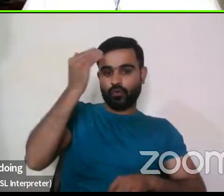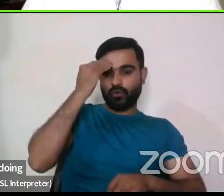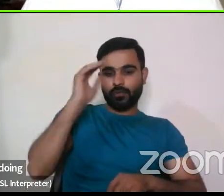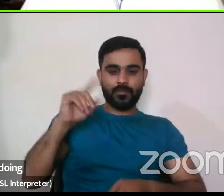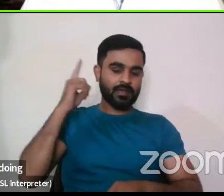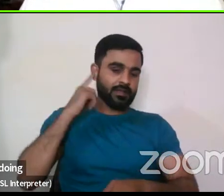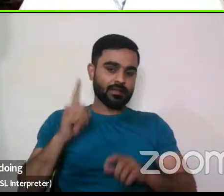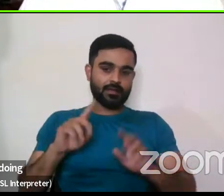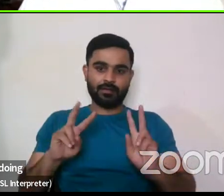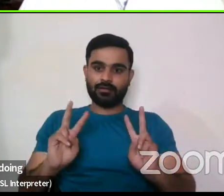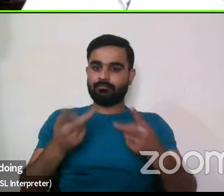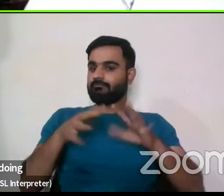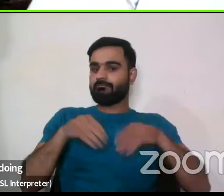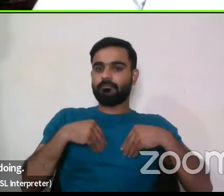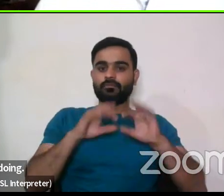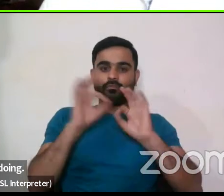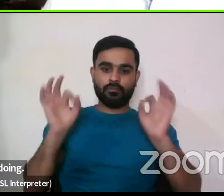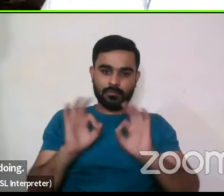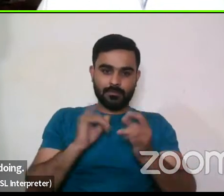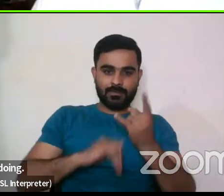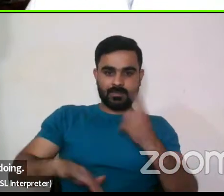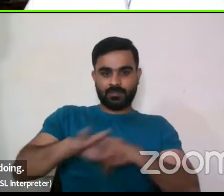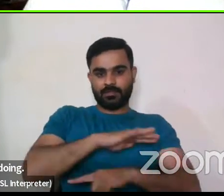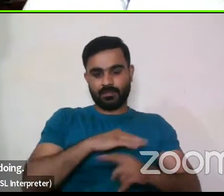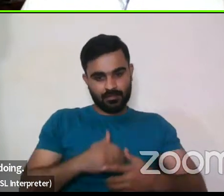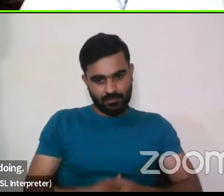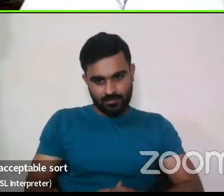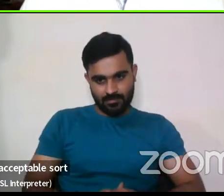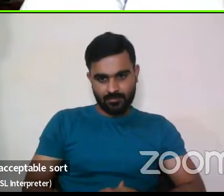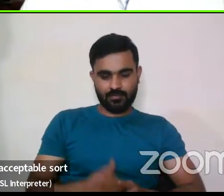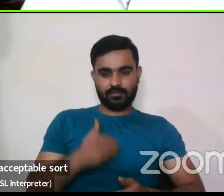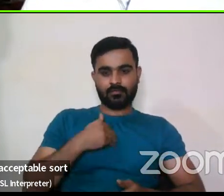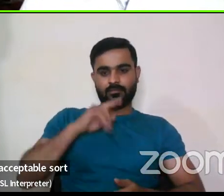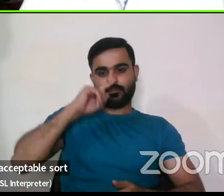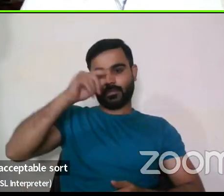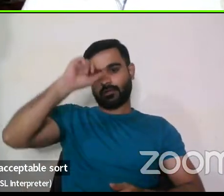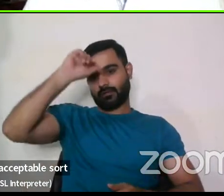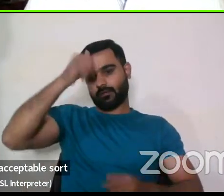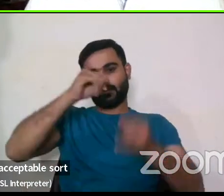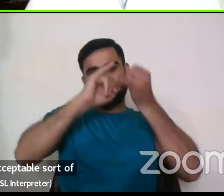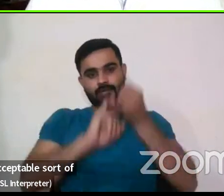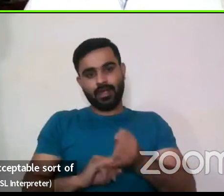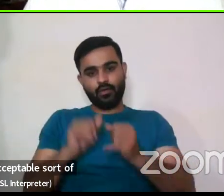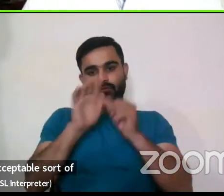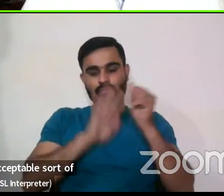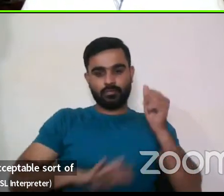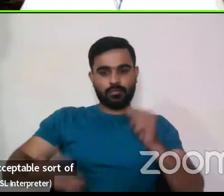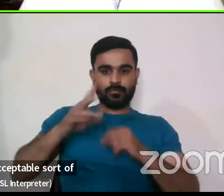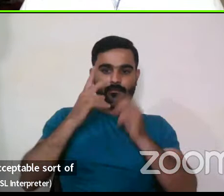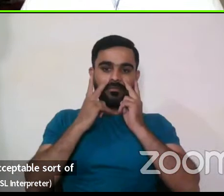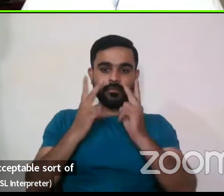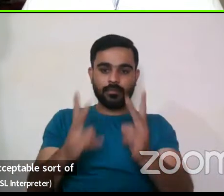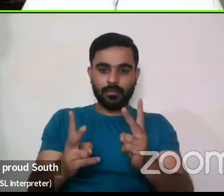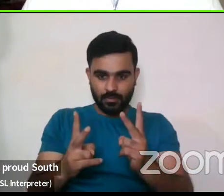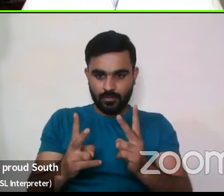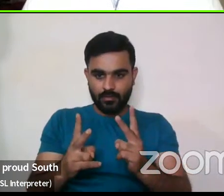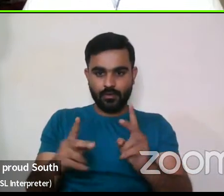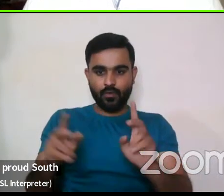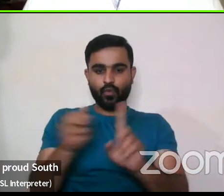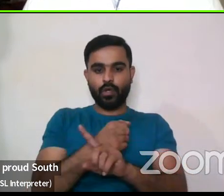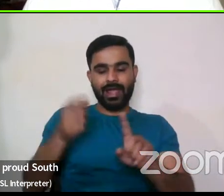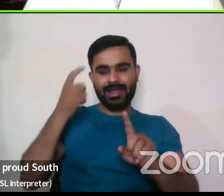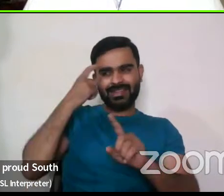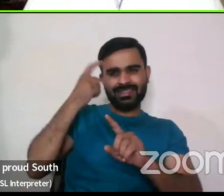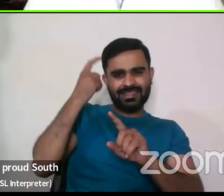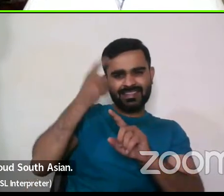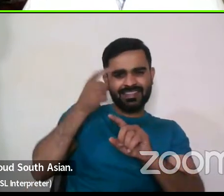like a very unacceptable sort of situation. I mean, I'm a proud Indian, proud South Asian. I don't see any need why we should think about